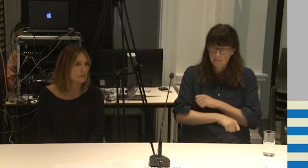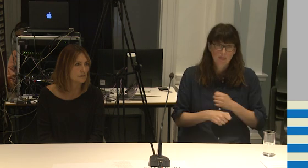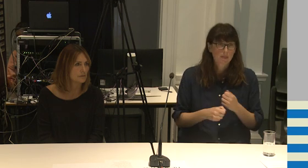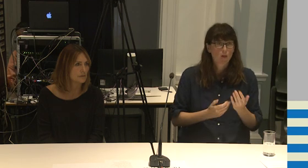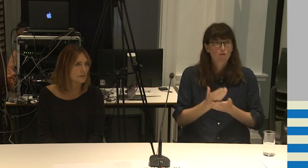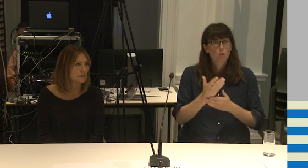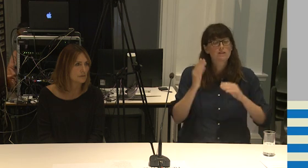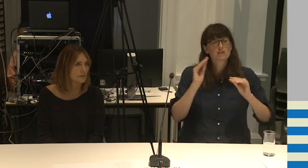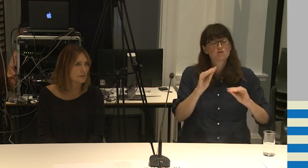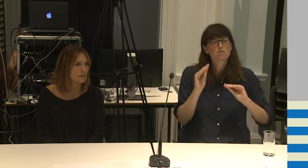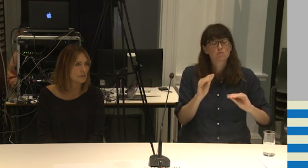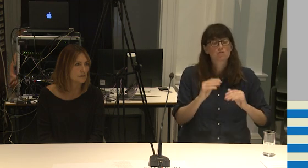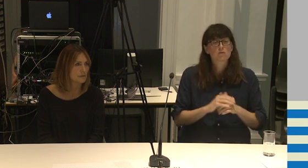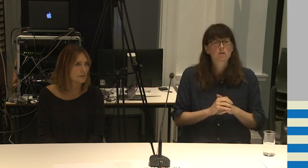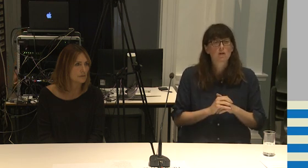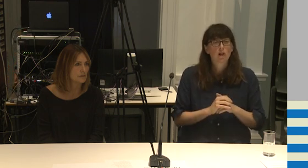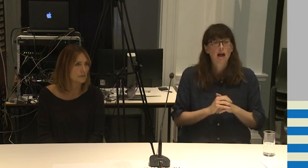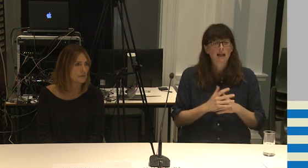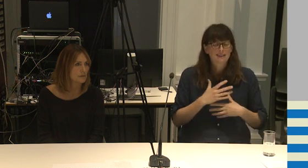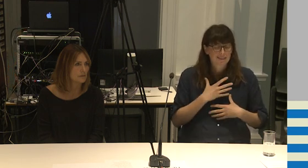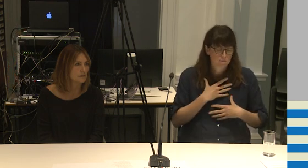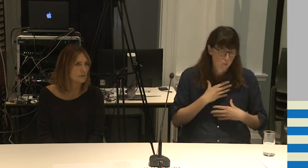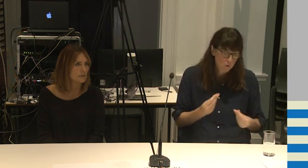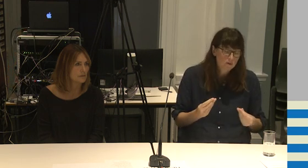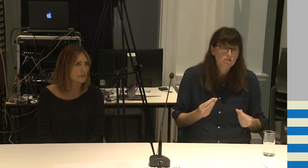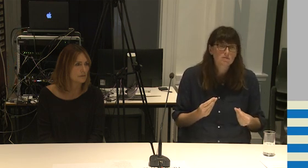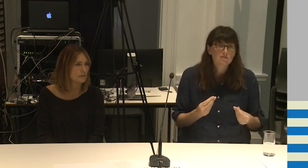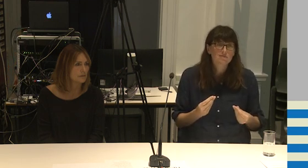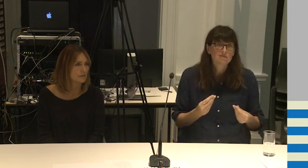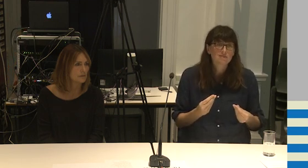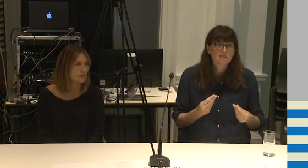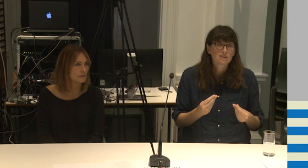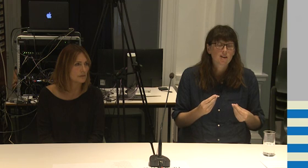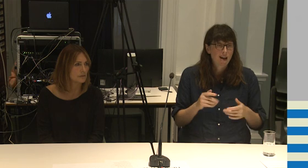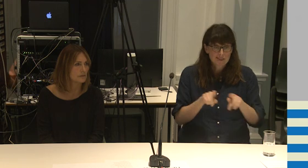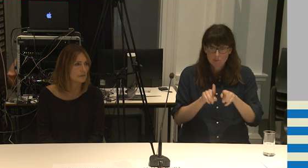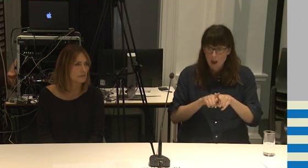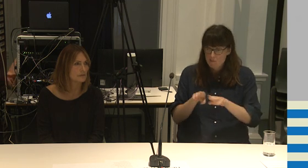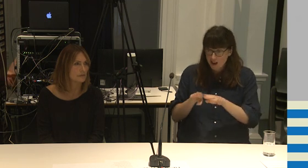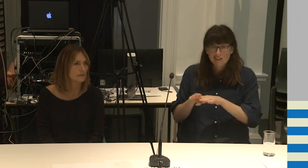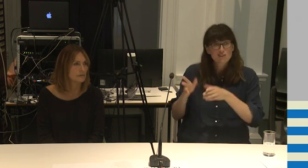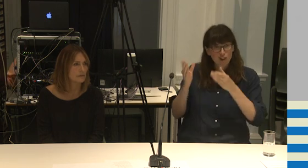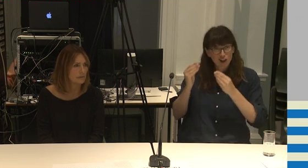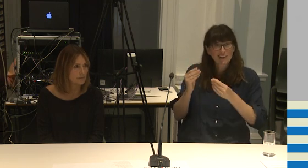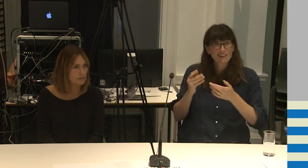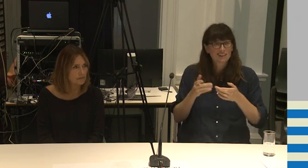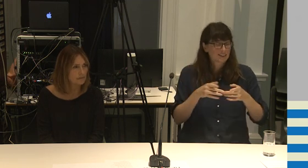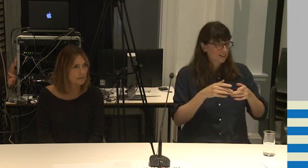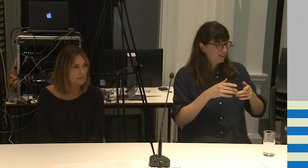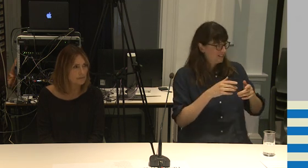education, and the toll that that can take, and all the work while you're doing all this work, other people aren't doing